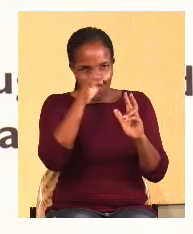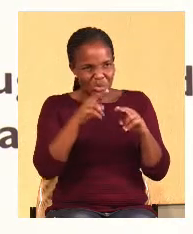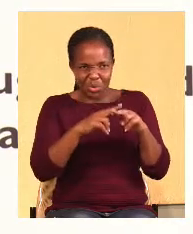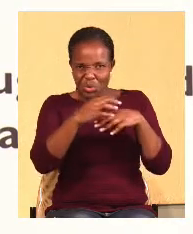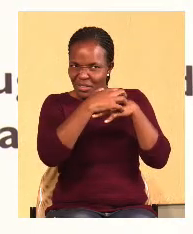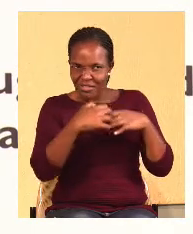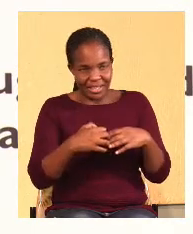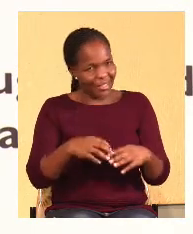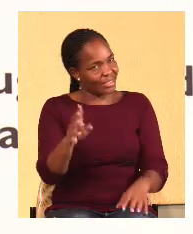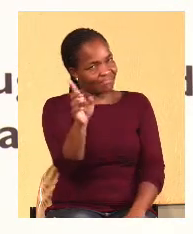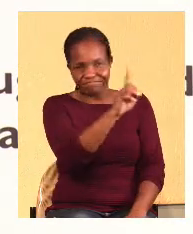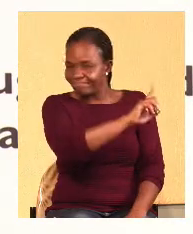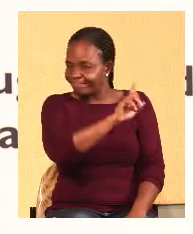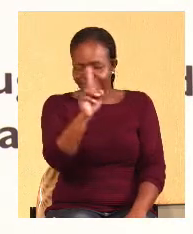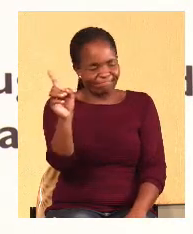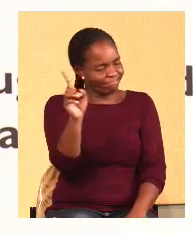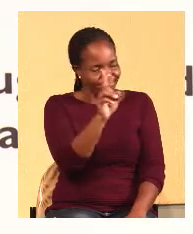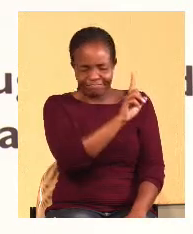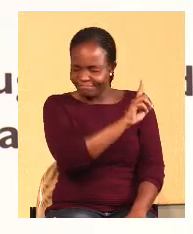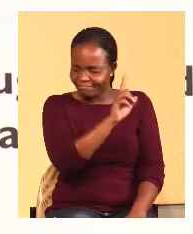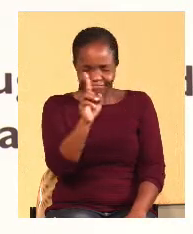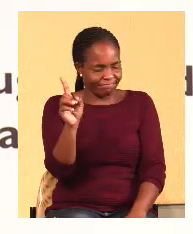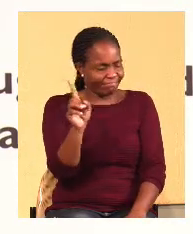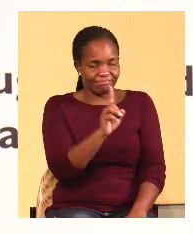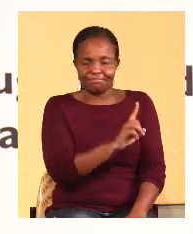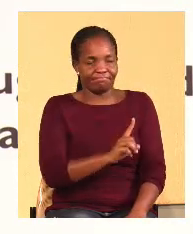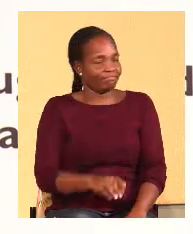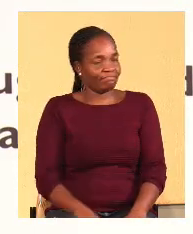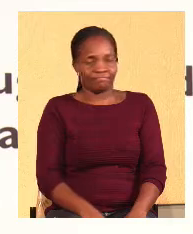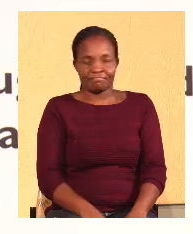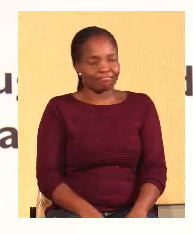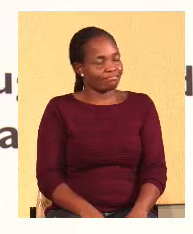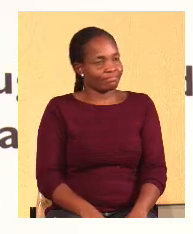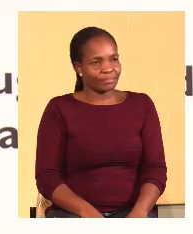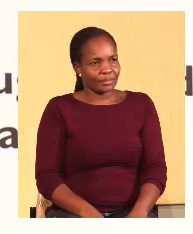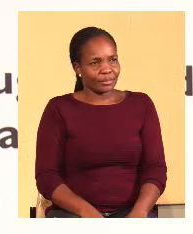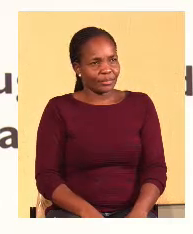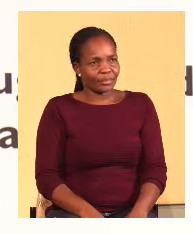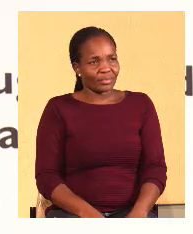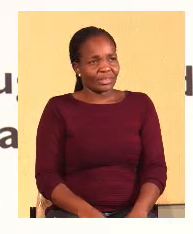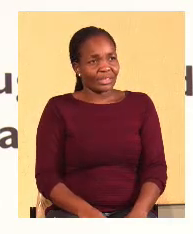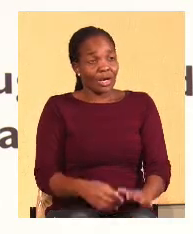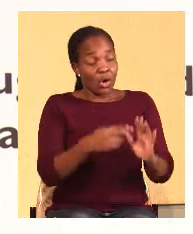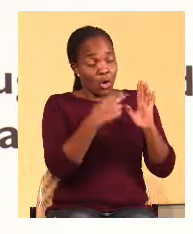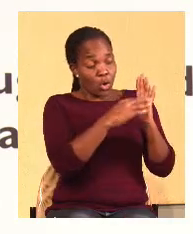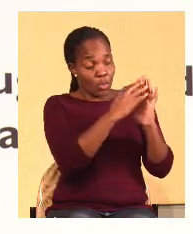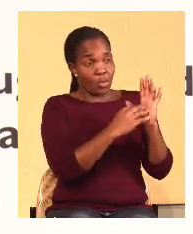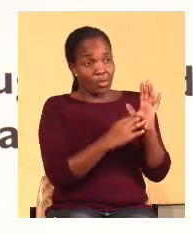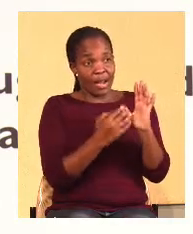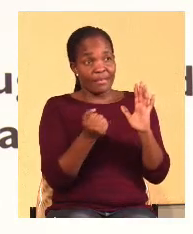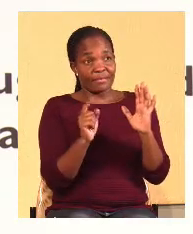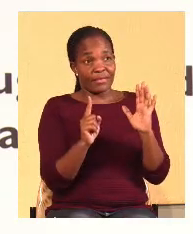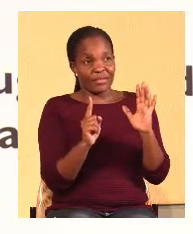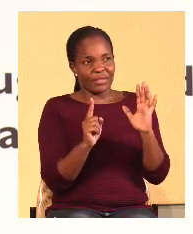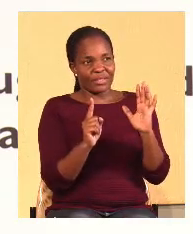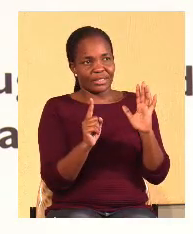any member of our public. I think that must be very clear. And then there is provision made under